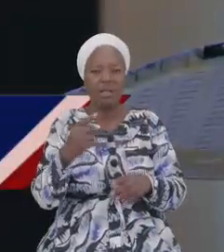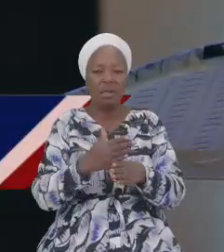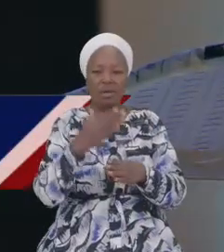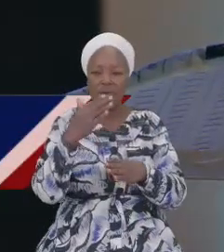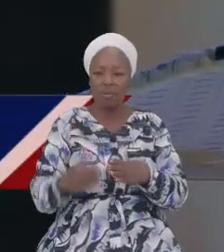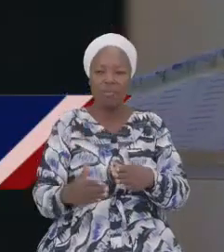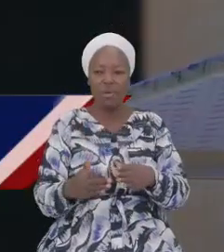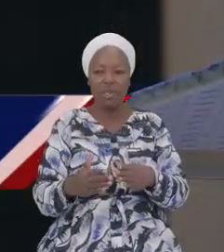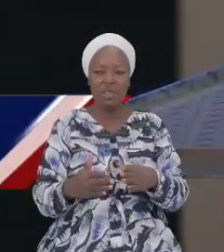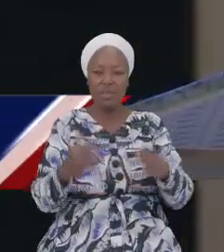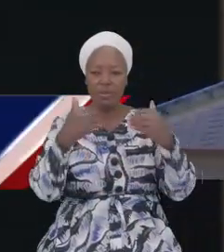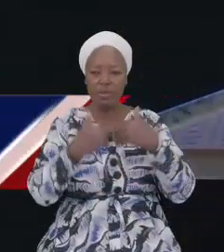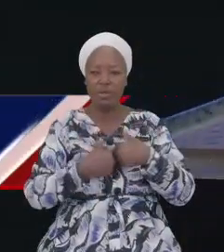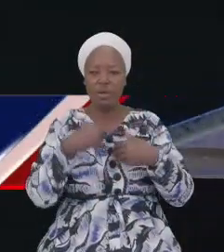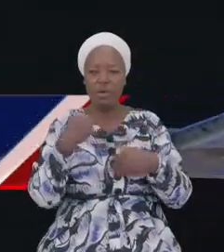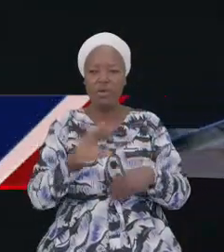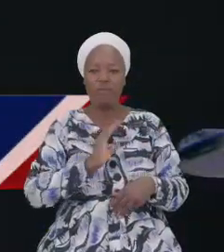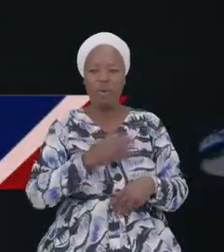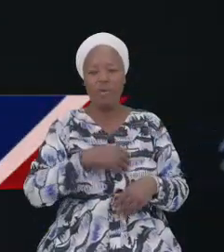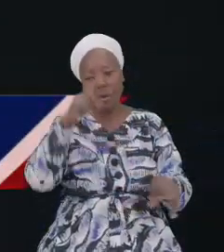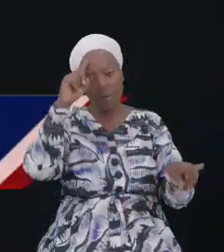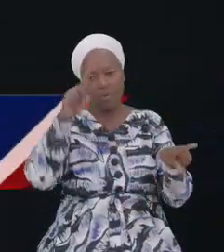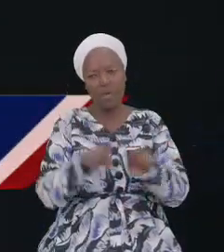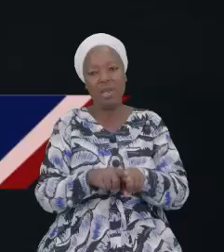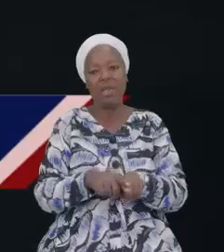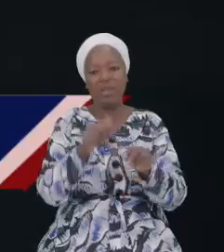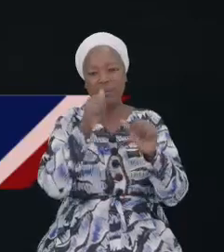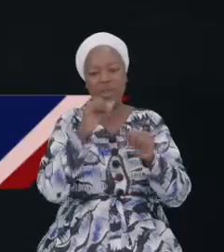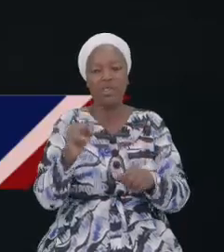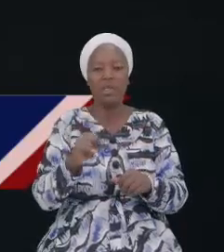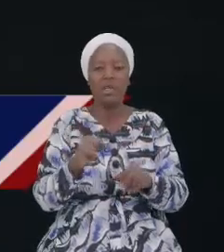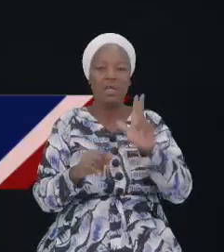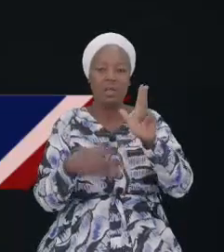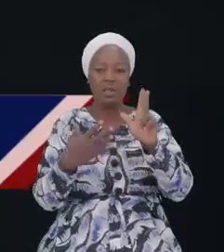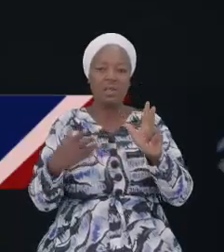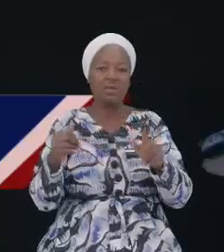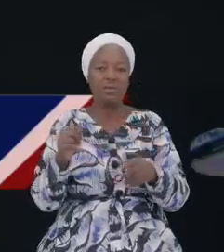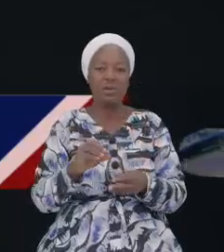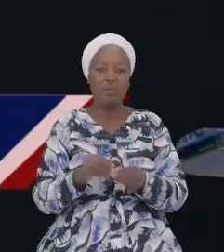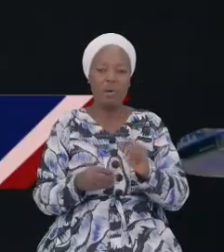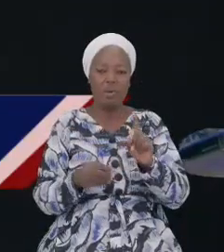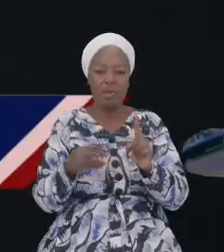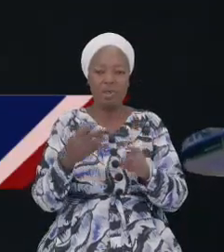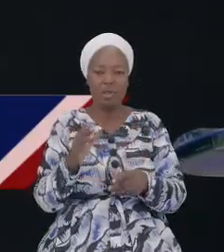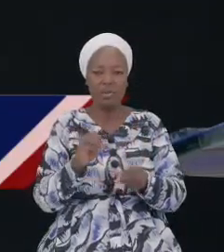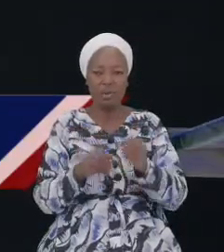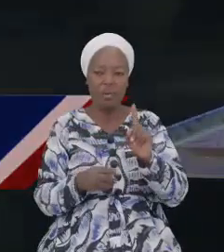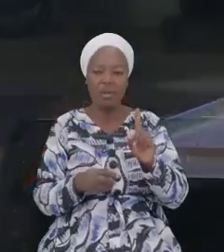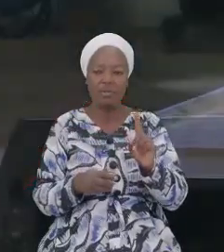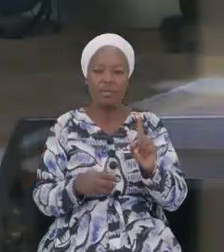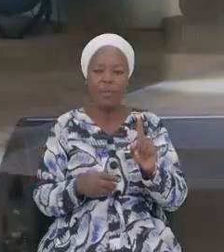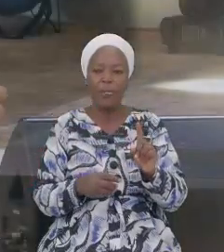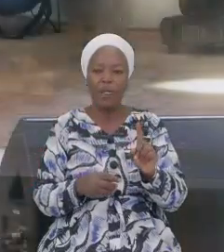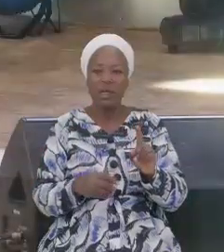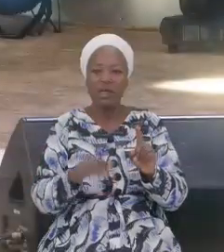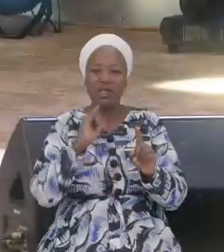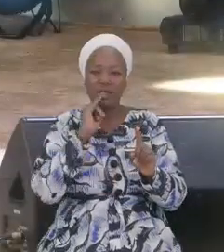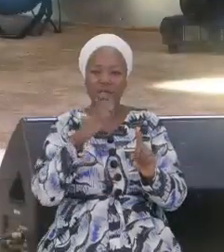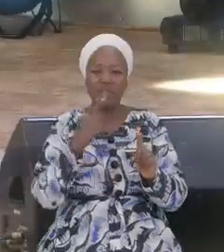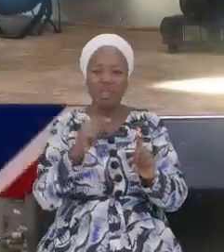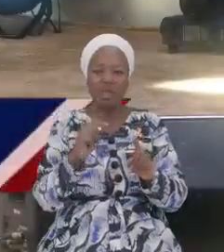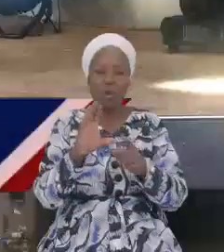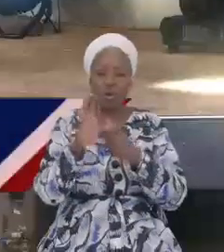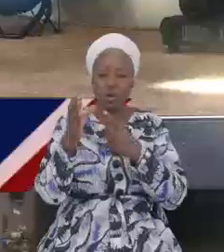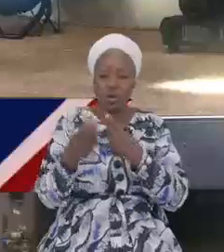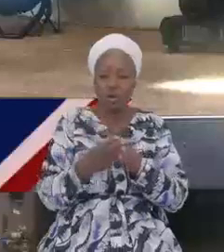of our covenant blessings. Three things we're looking at. Look at number one here. Number one, the